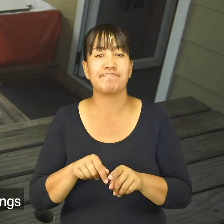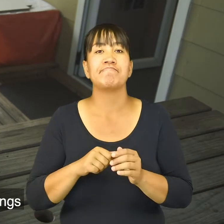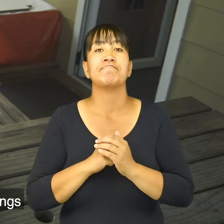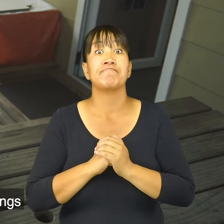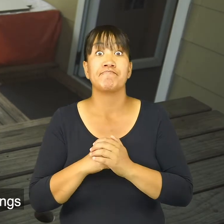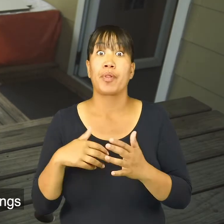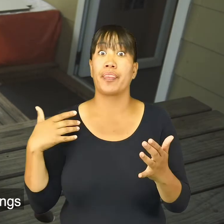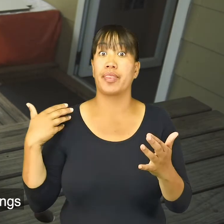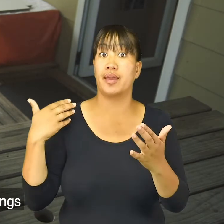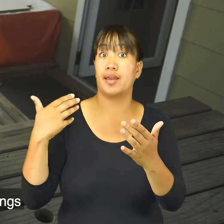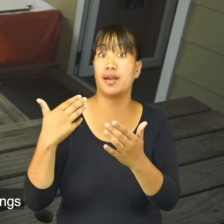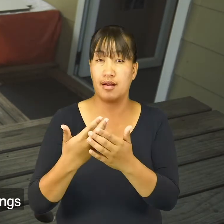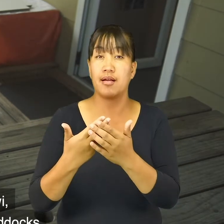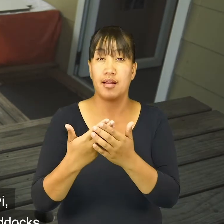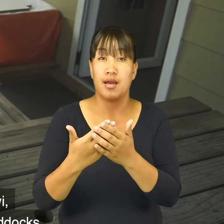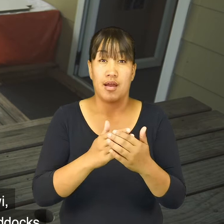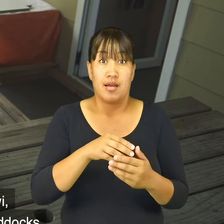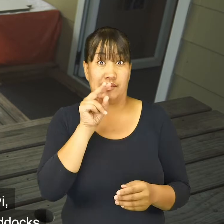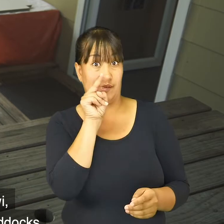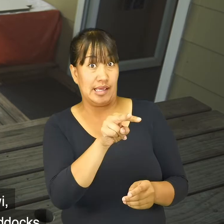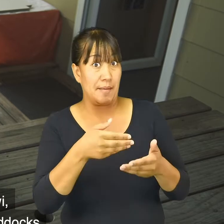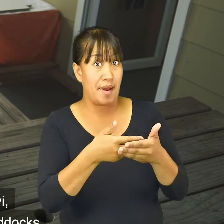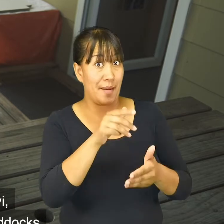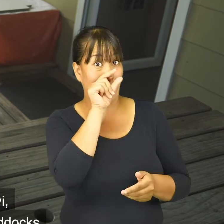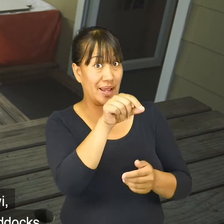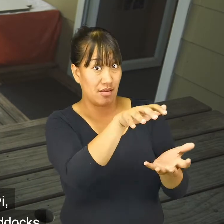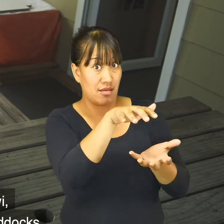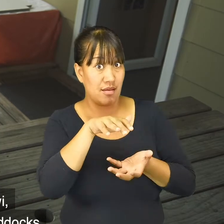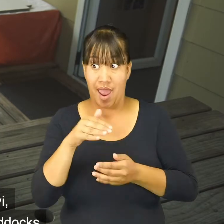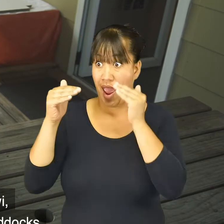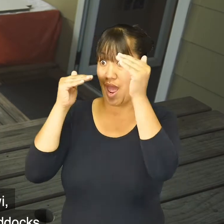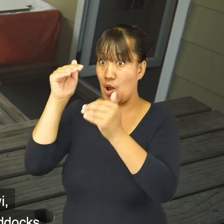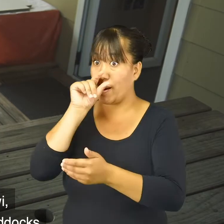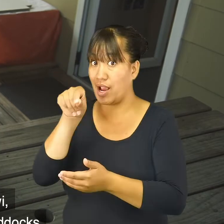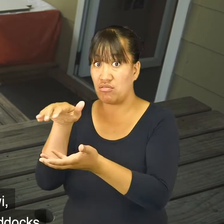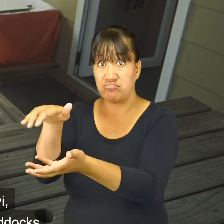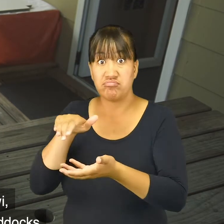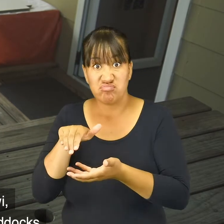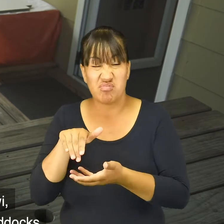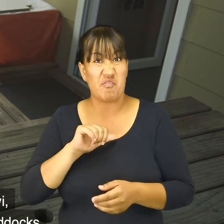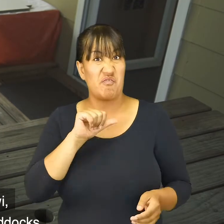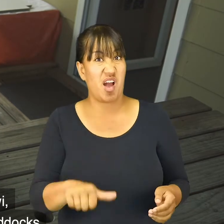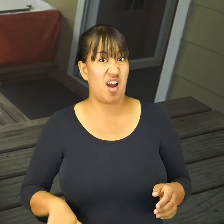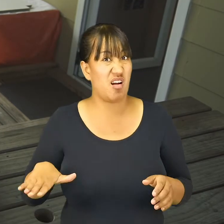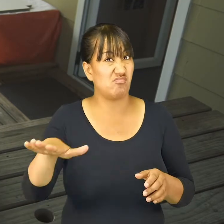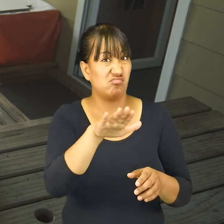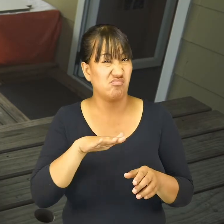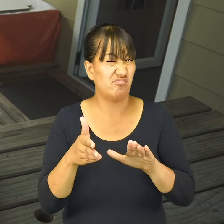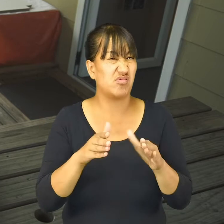same thing was happening then. We were getting little baby kiwi, adult kiwi, out in the middle of farmers'